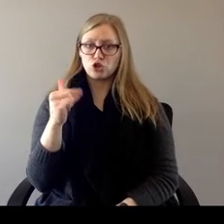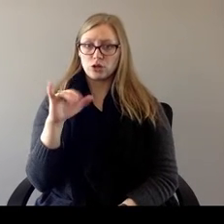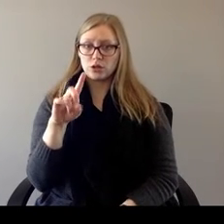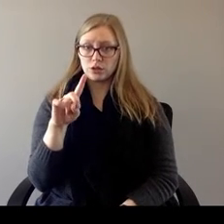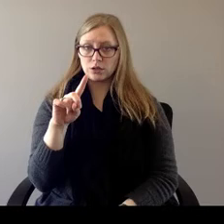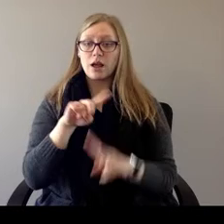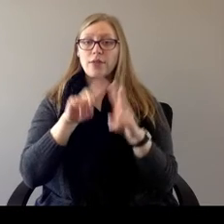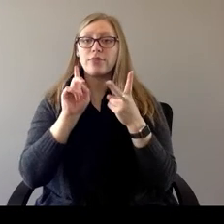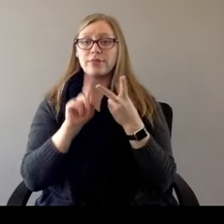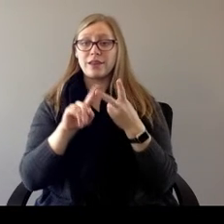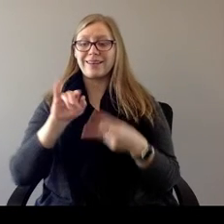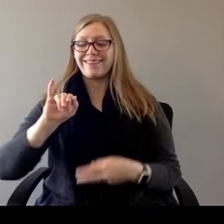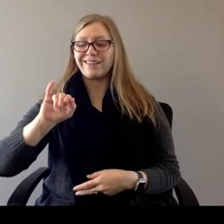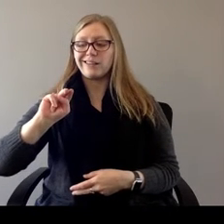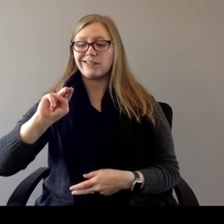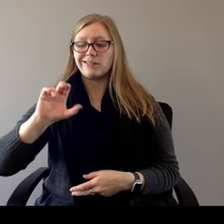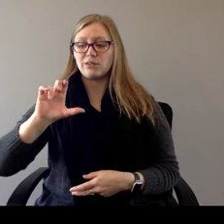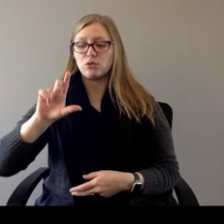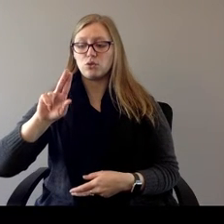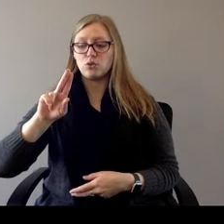describe that in just a minute.